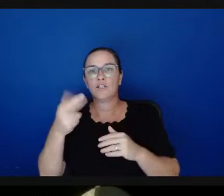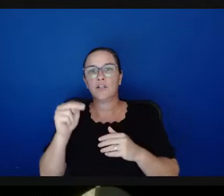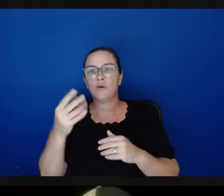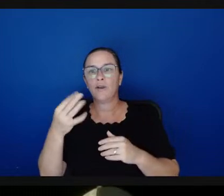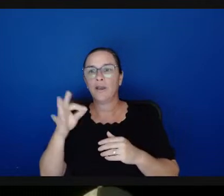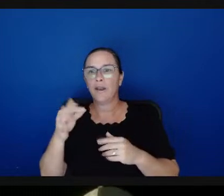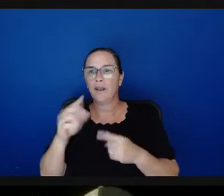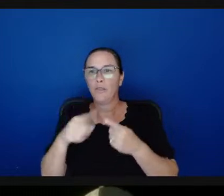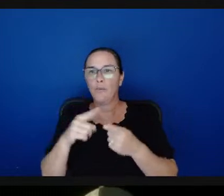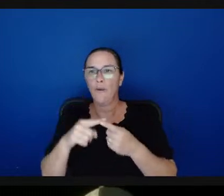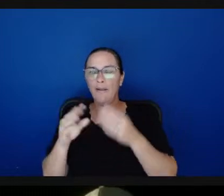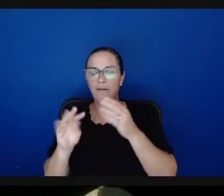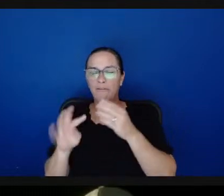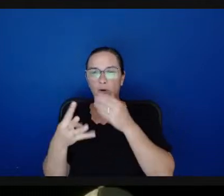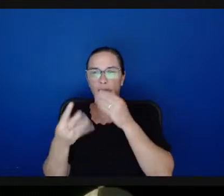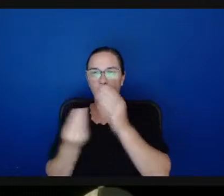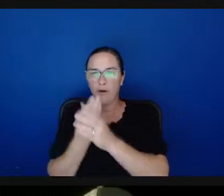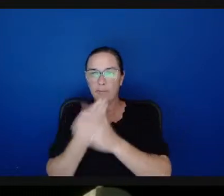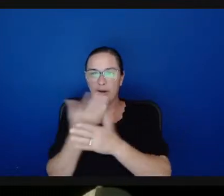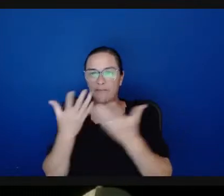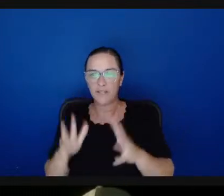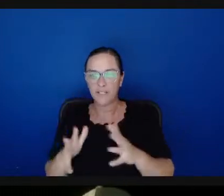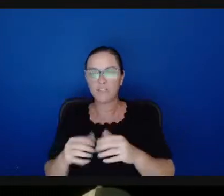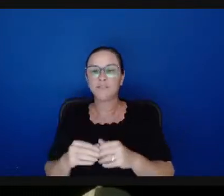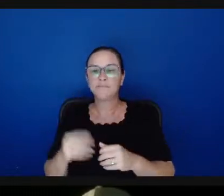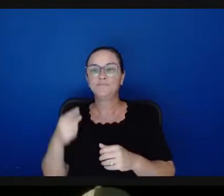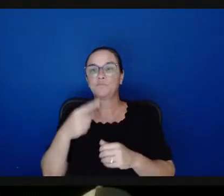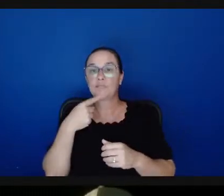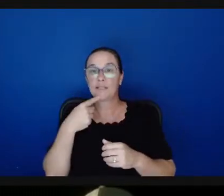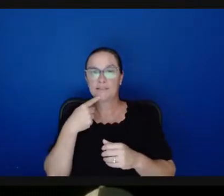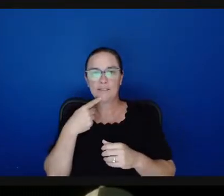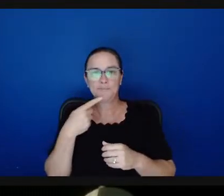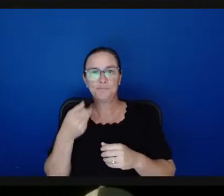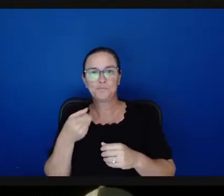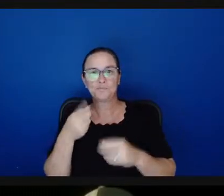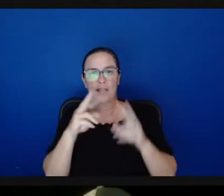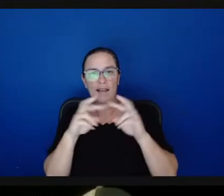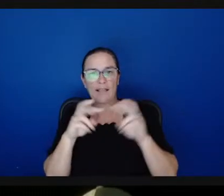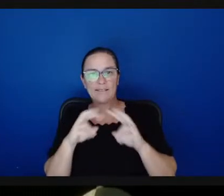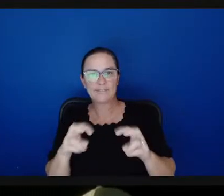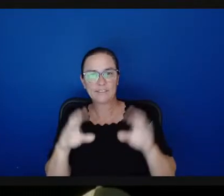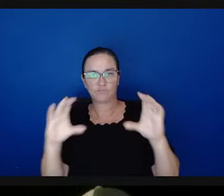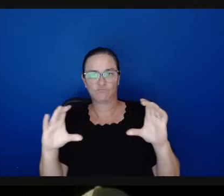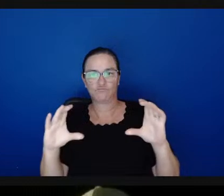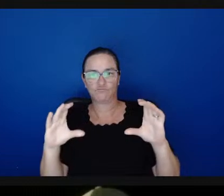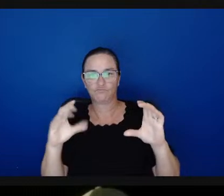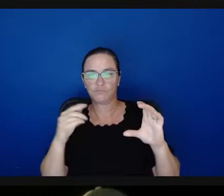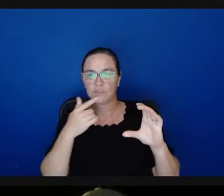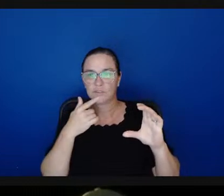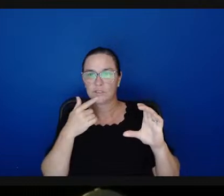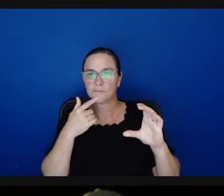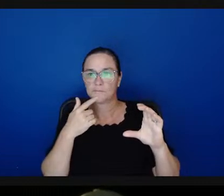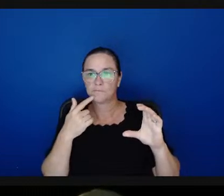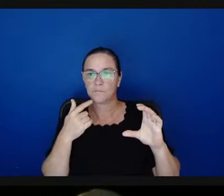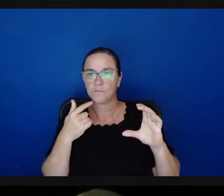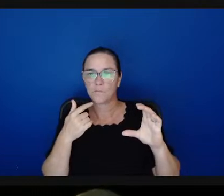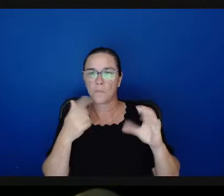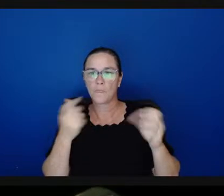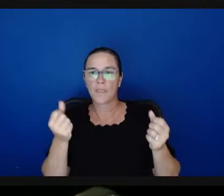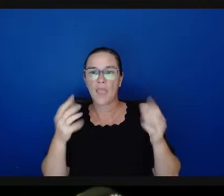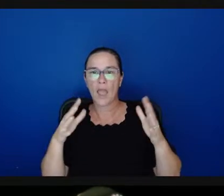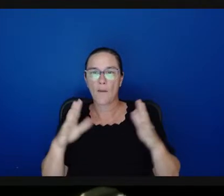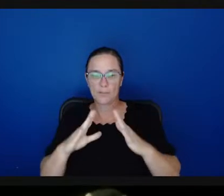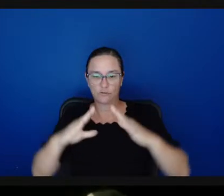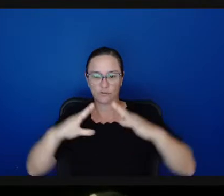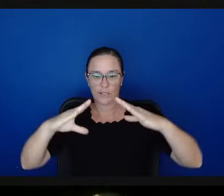had ended, they're coming and noting in the analysis area how much tilt has